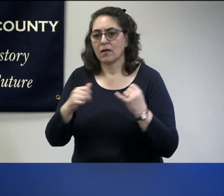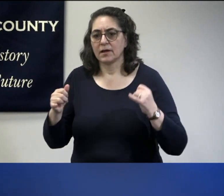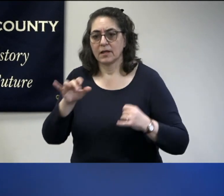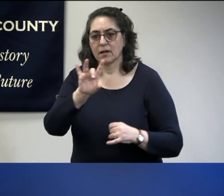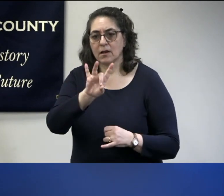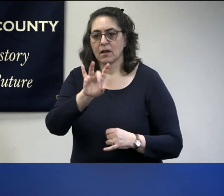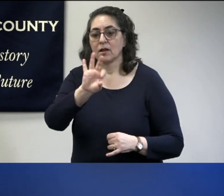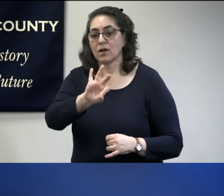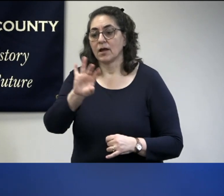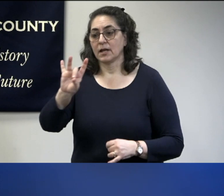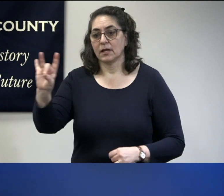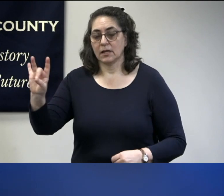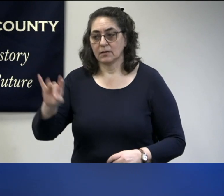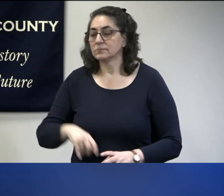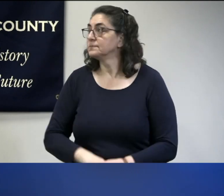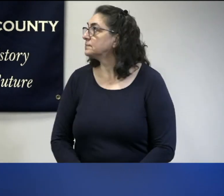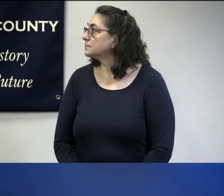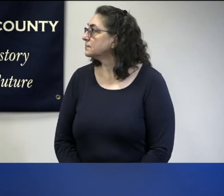Denny?